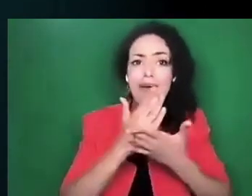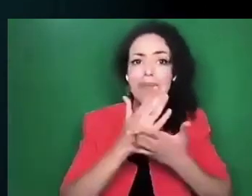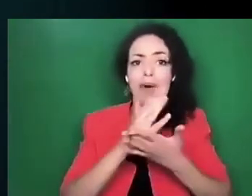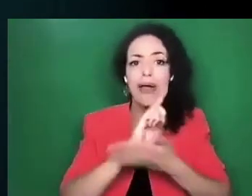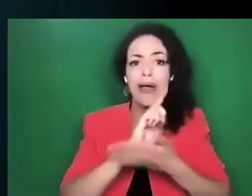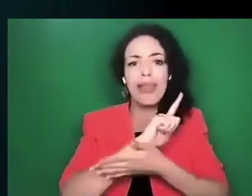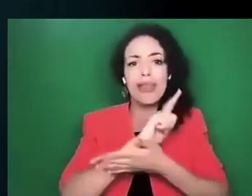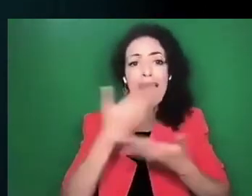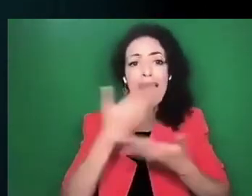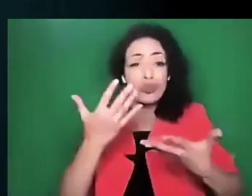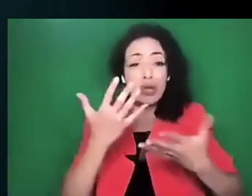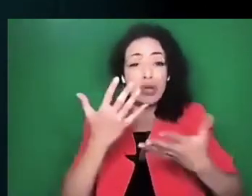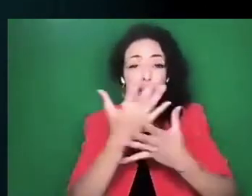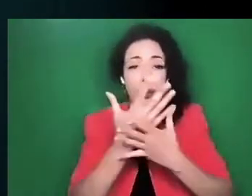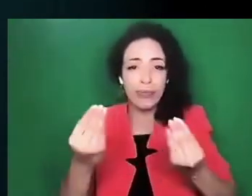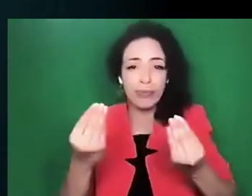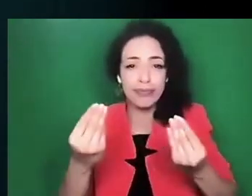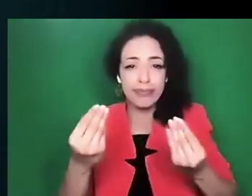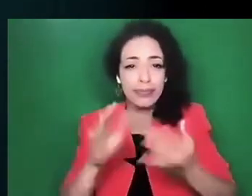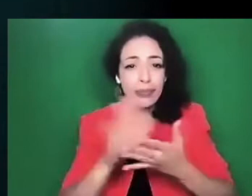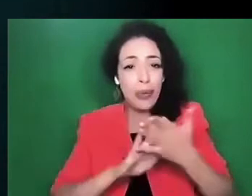itself. Thank you.